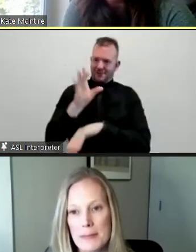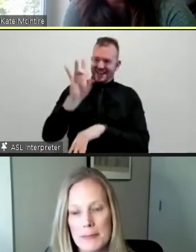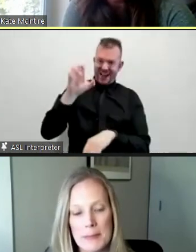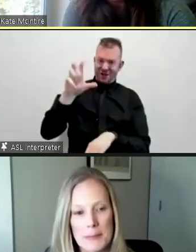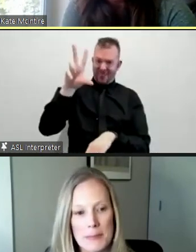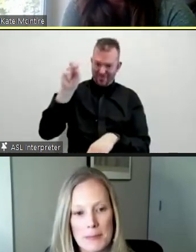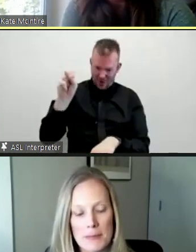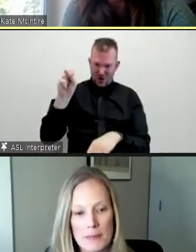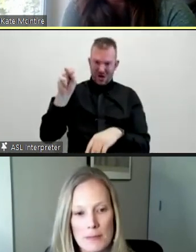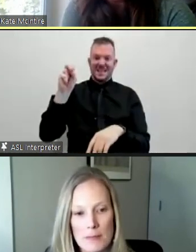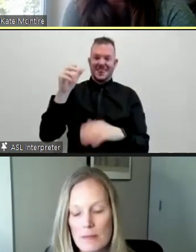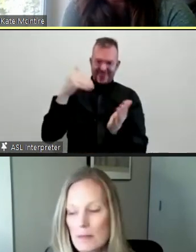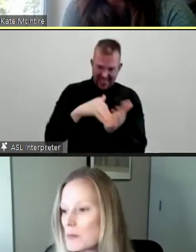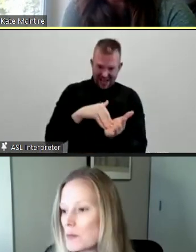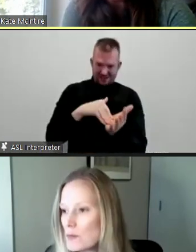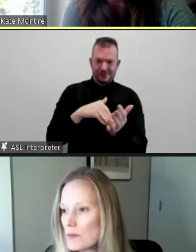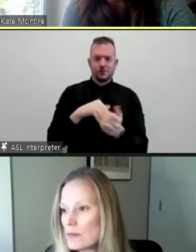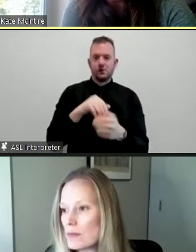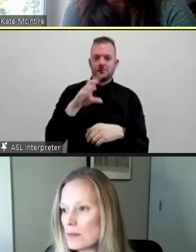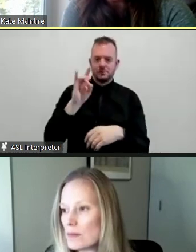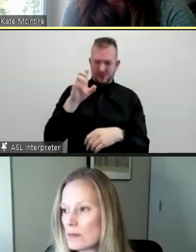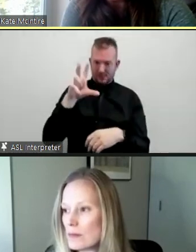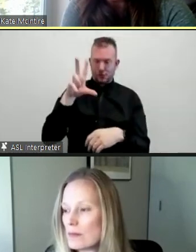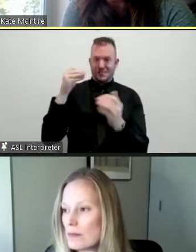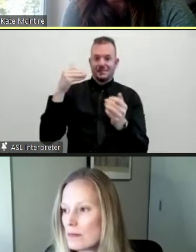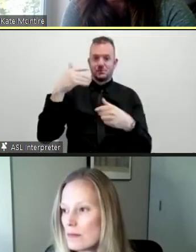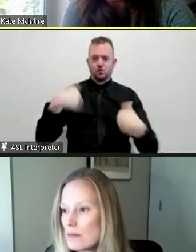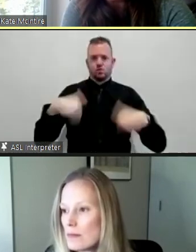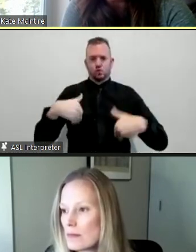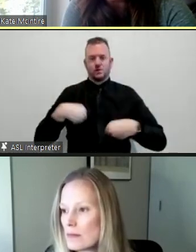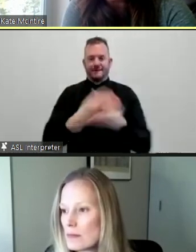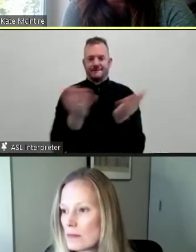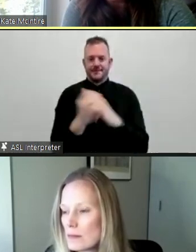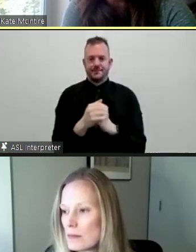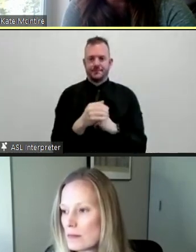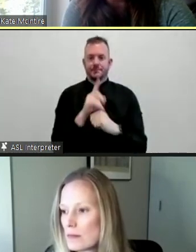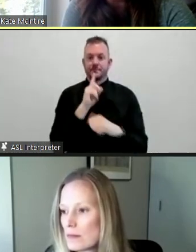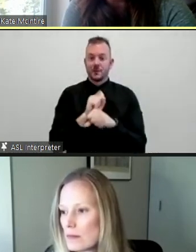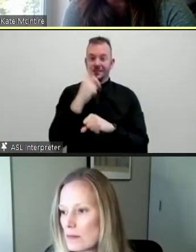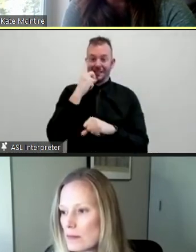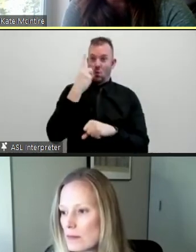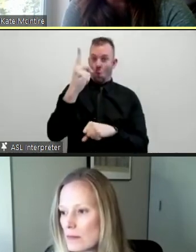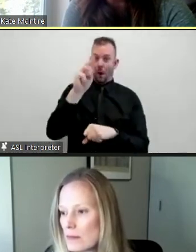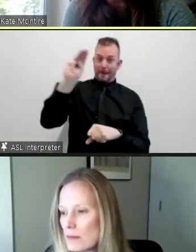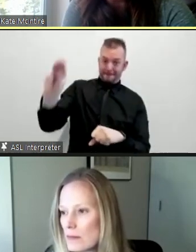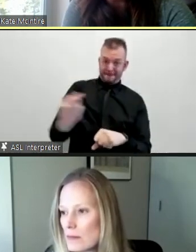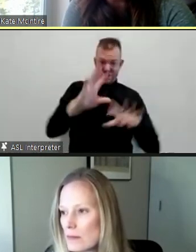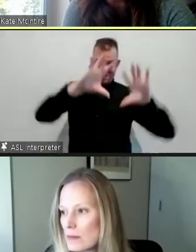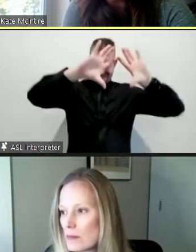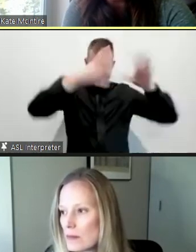state. Of that 1 million, as you can see on the slide, the first dose has been